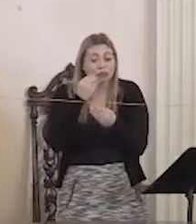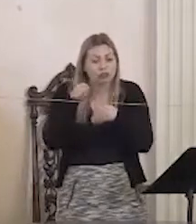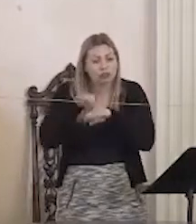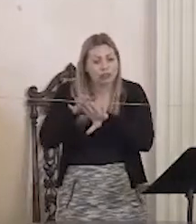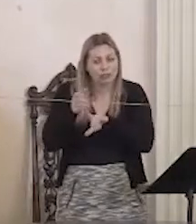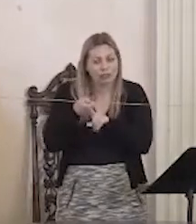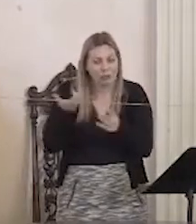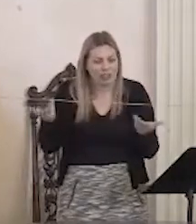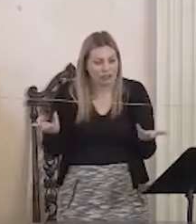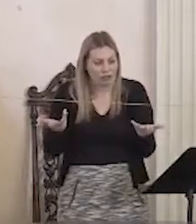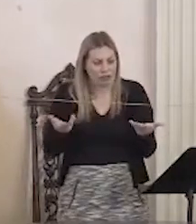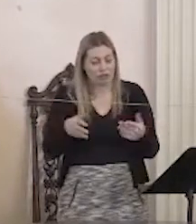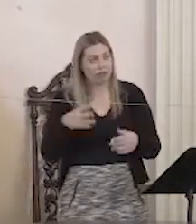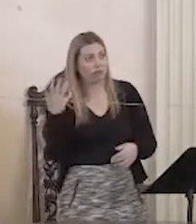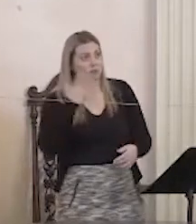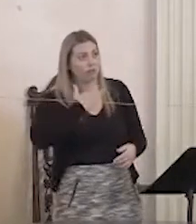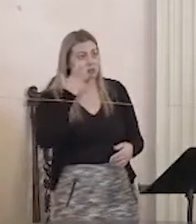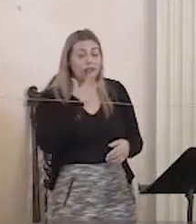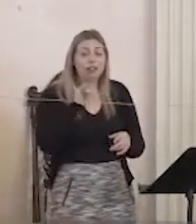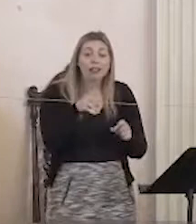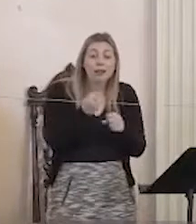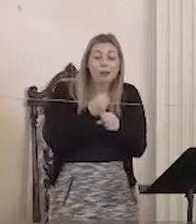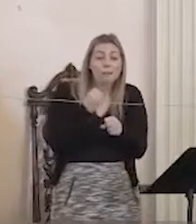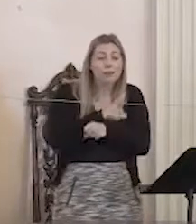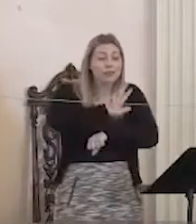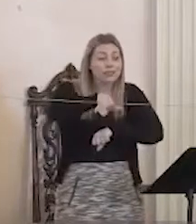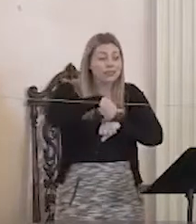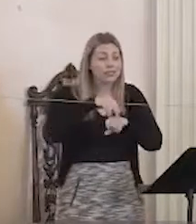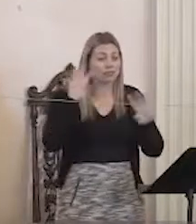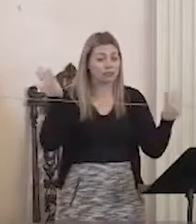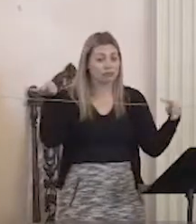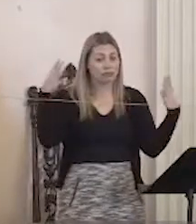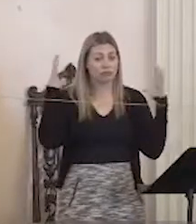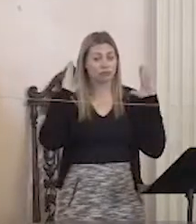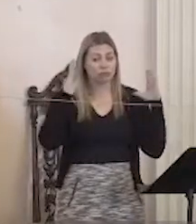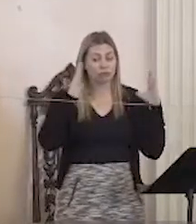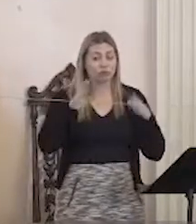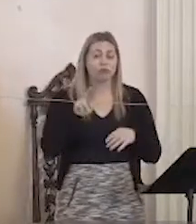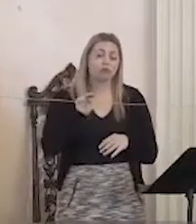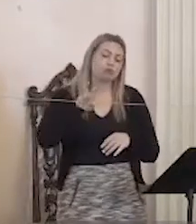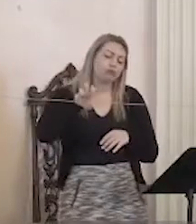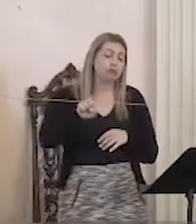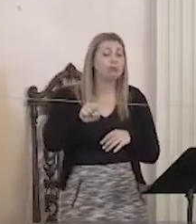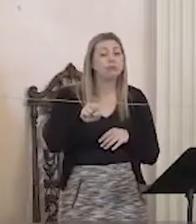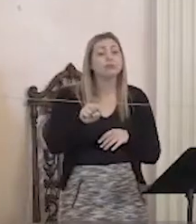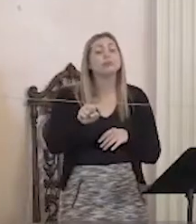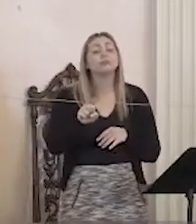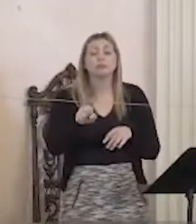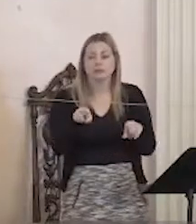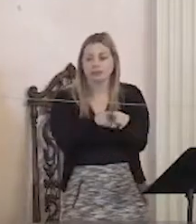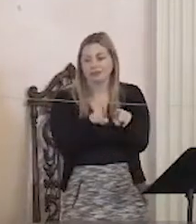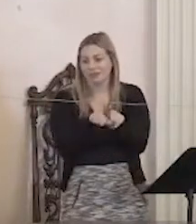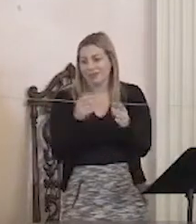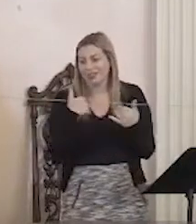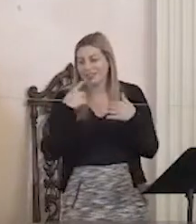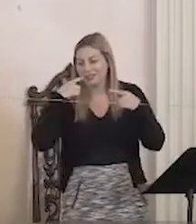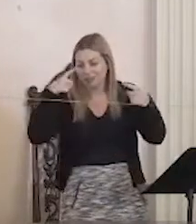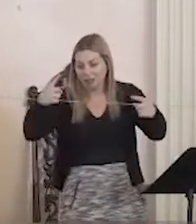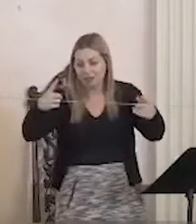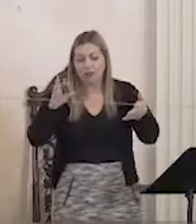Street. This generated national publicity. And then, of course, there is the